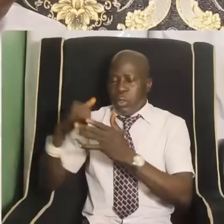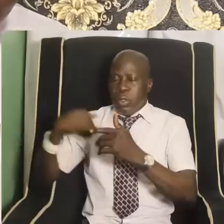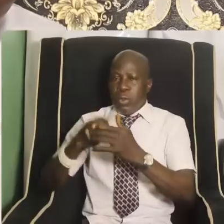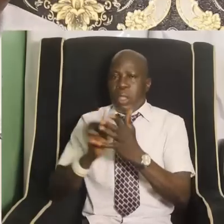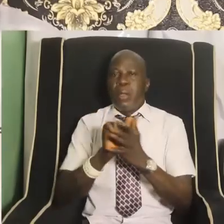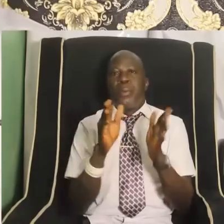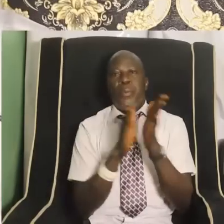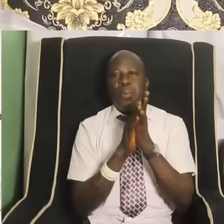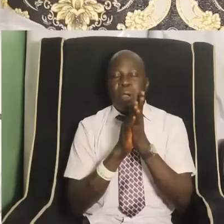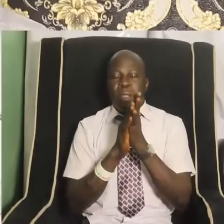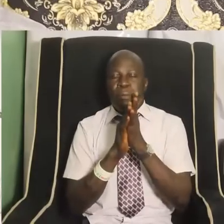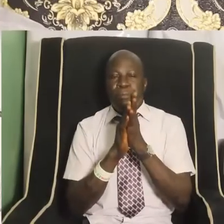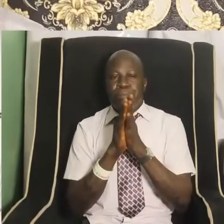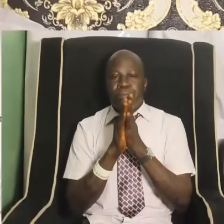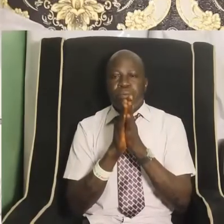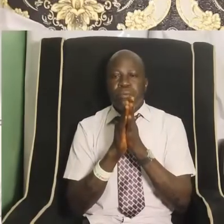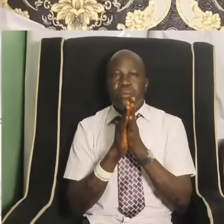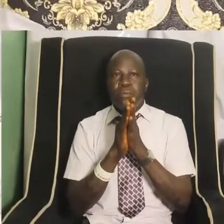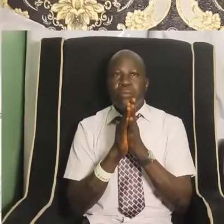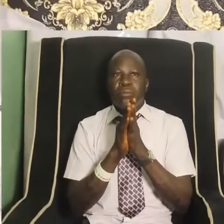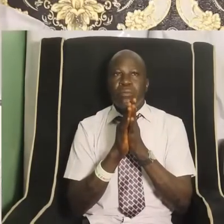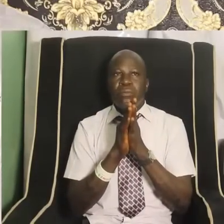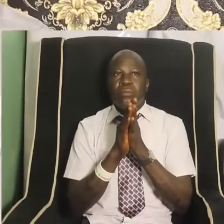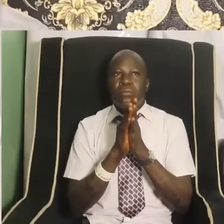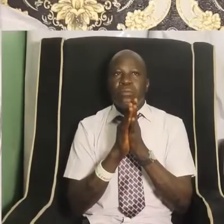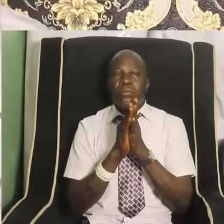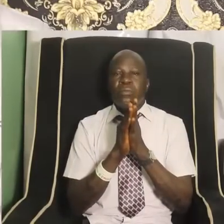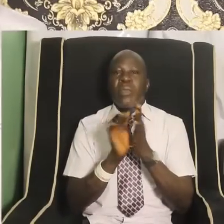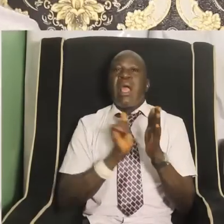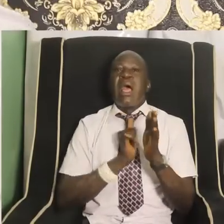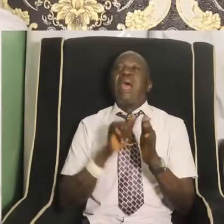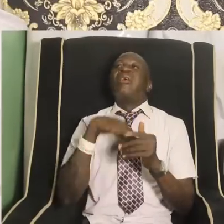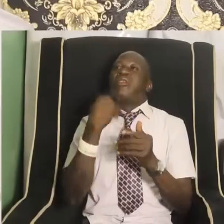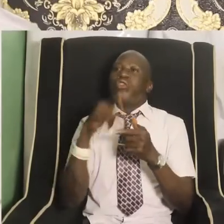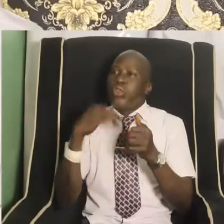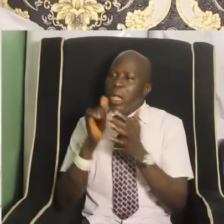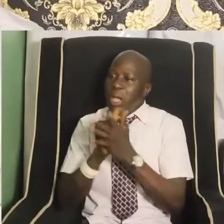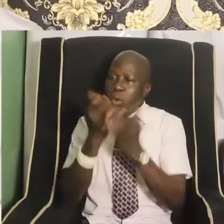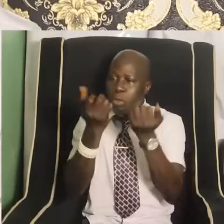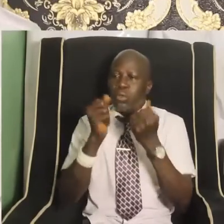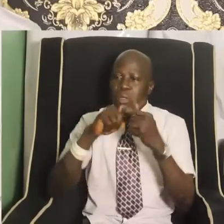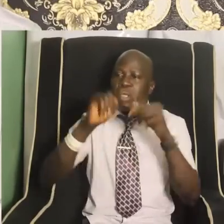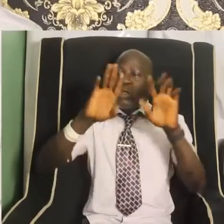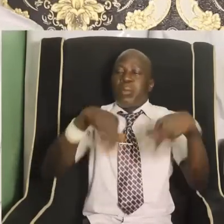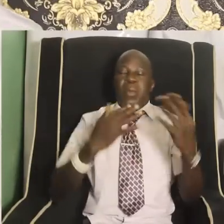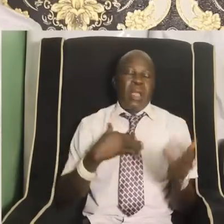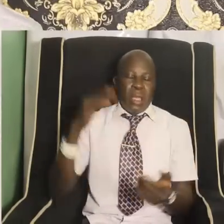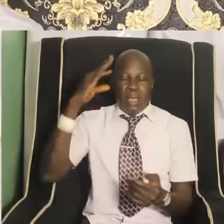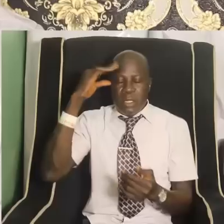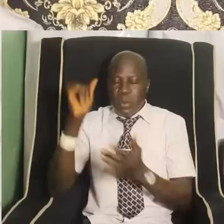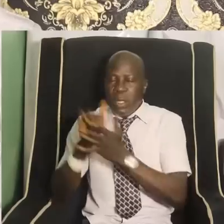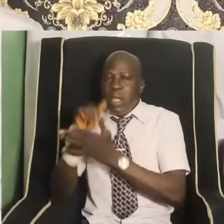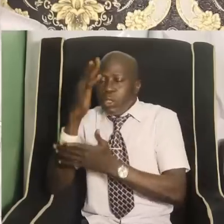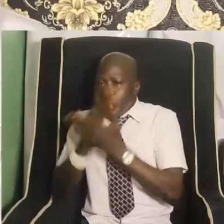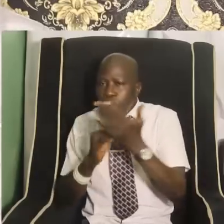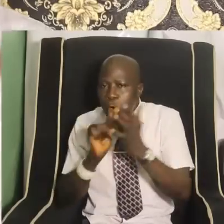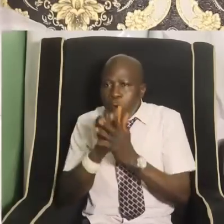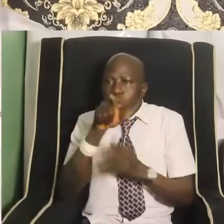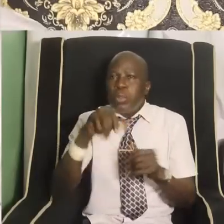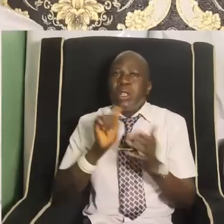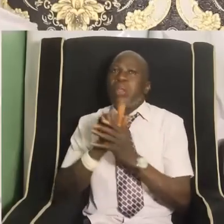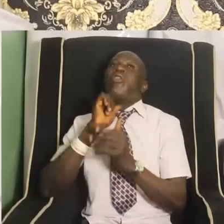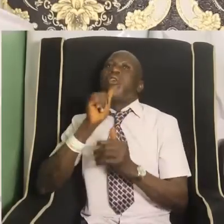You know that we have been praying. And I told you I would tell you from my experience.